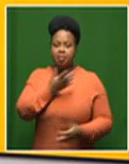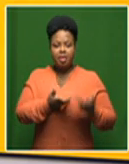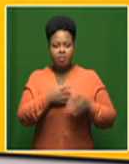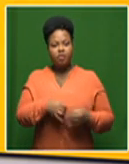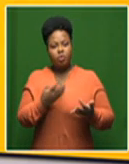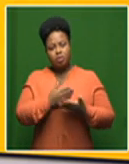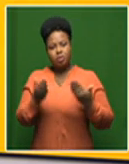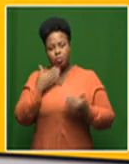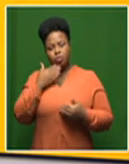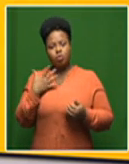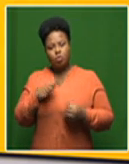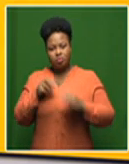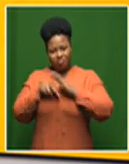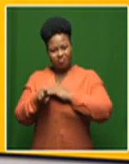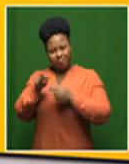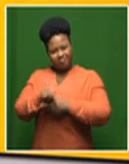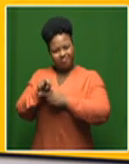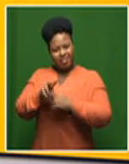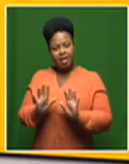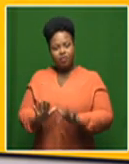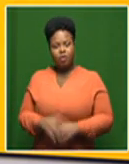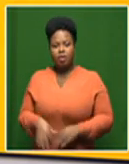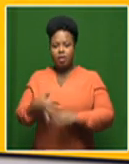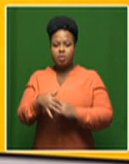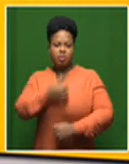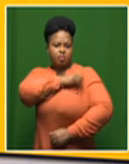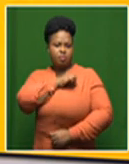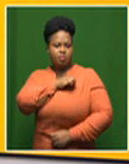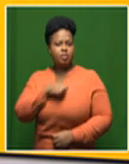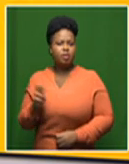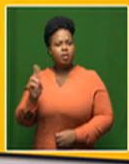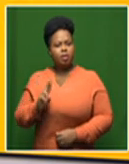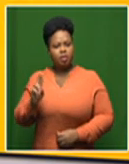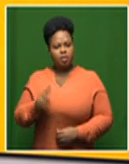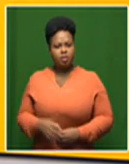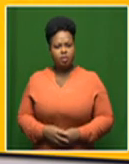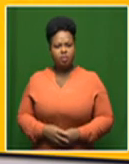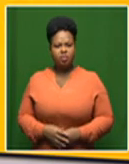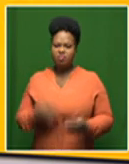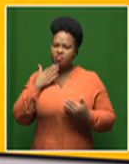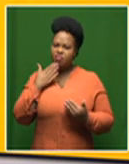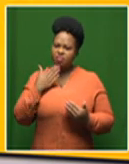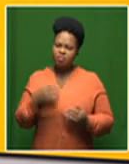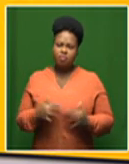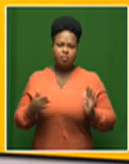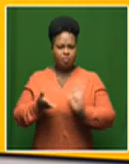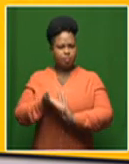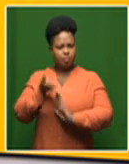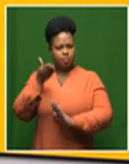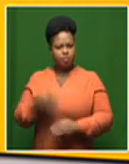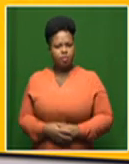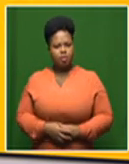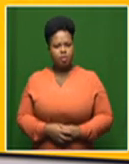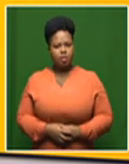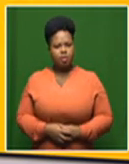medical attention and queuing outside the hospital there in Umlazi. So, Vusi Khumalo, thanks very much for the update, and